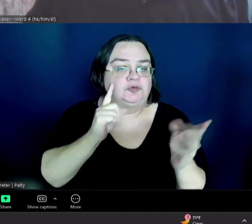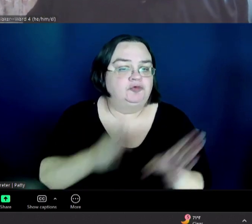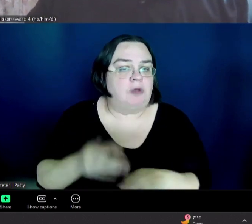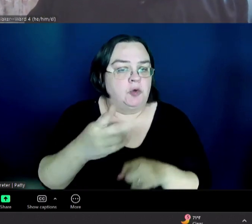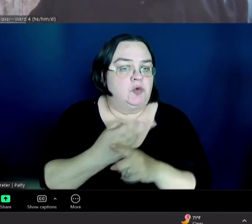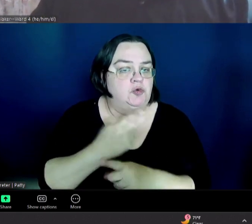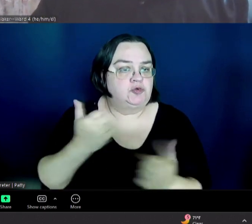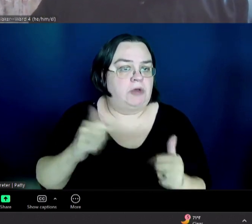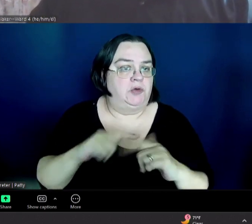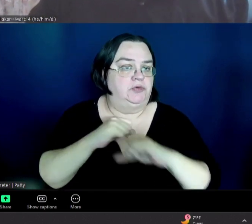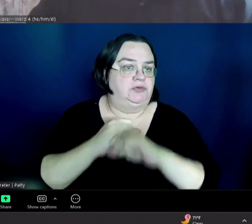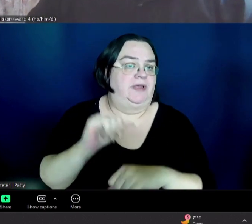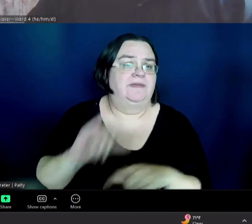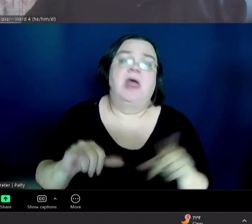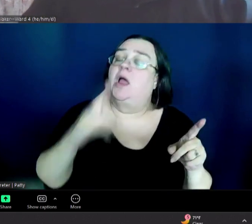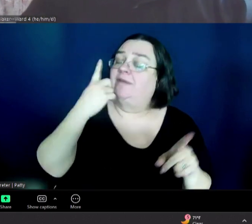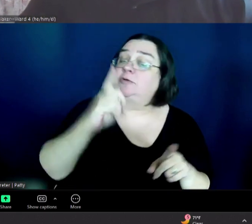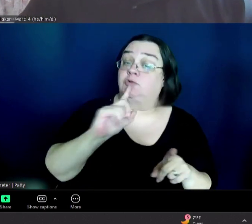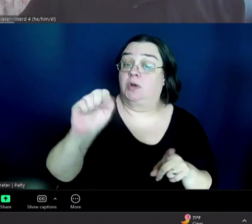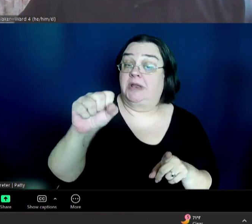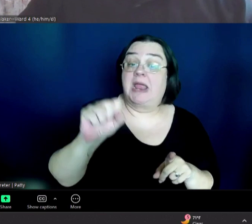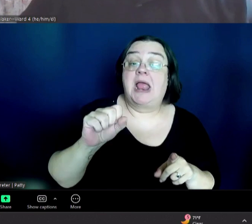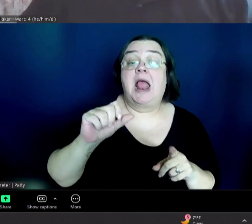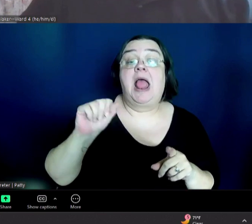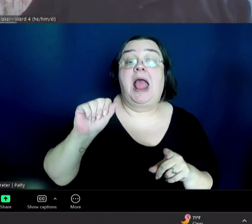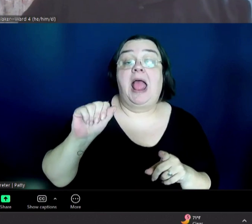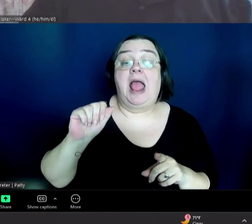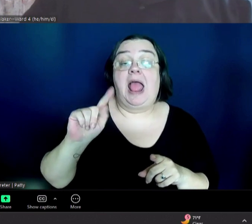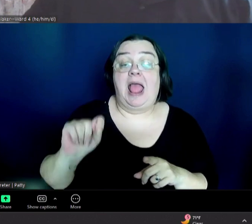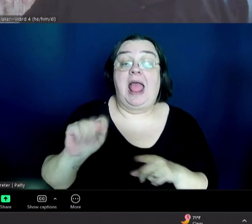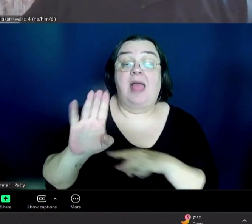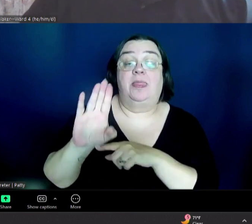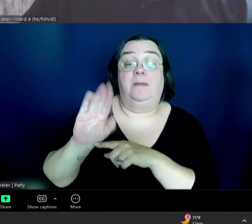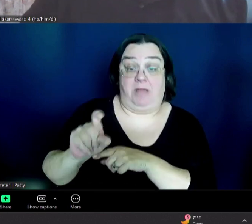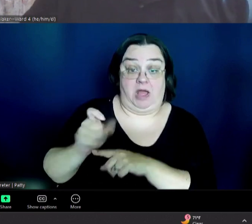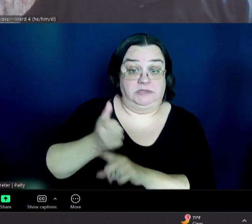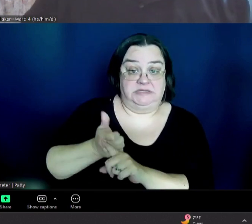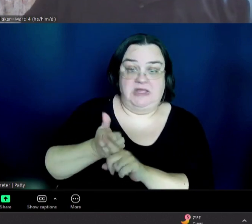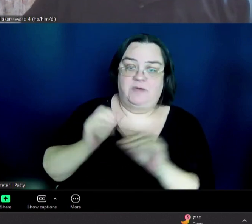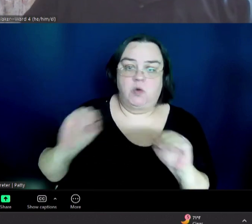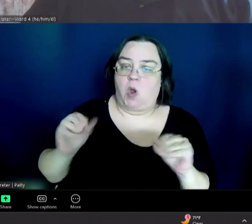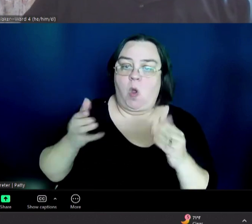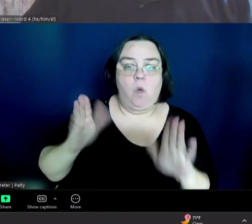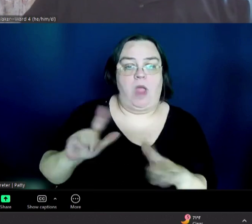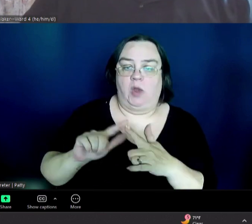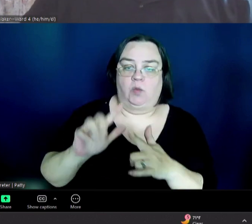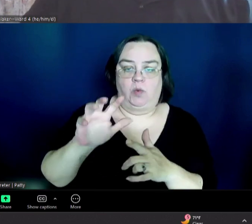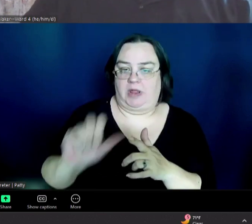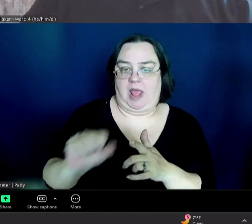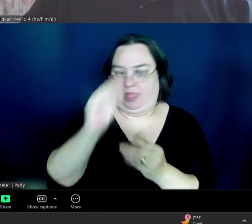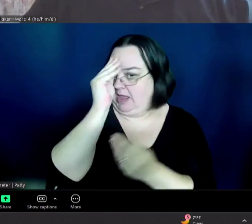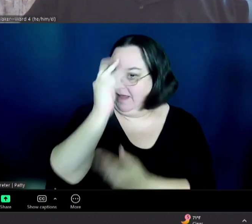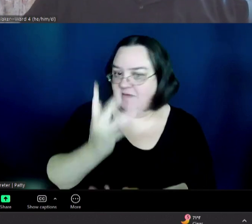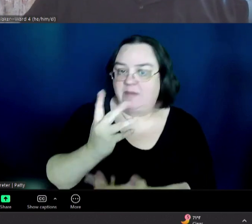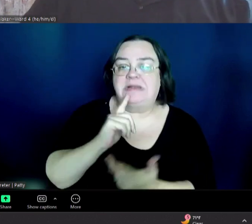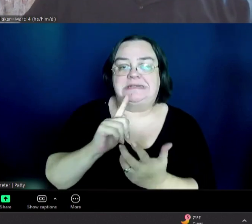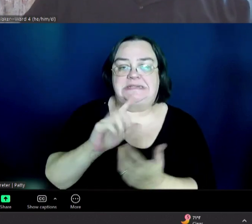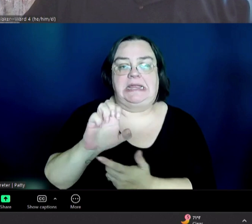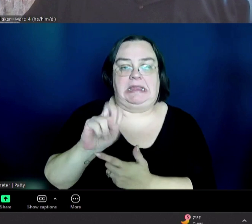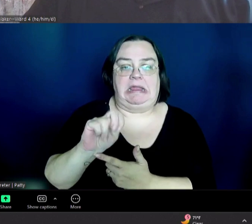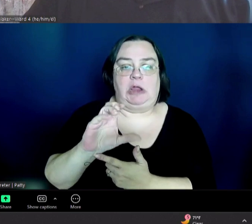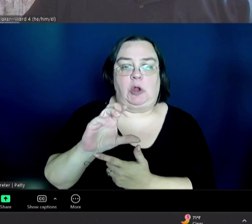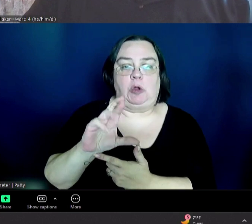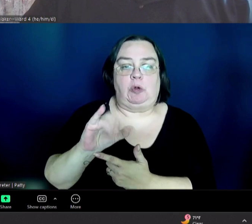Yeah, so certainly at the box, there's no way to capture the information, right? So it's encrypted directly